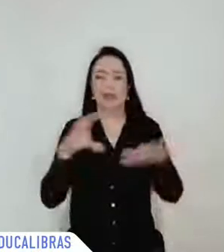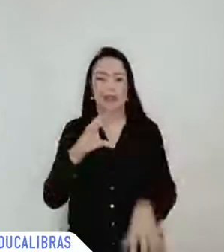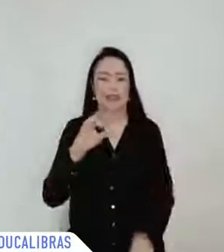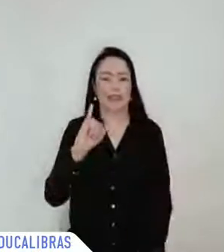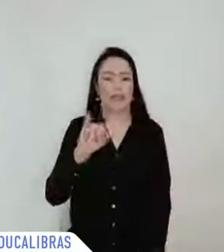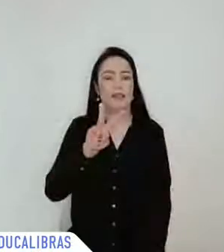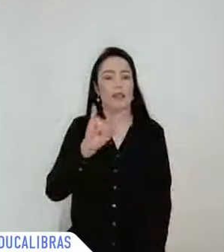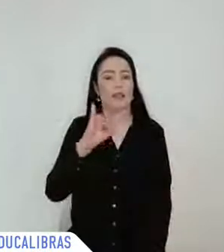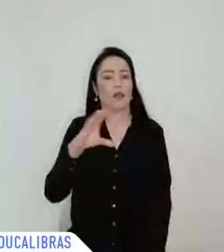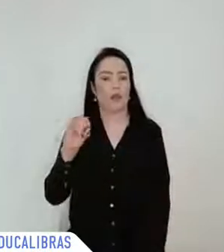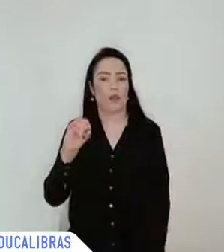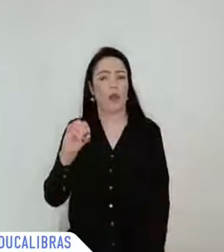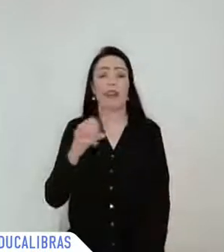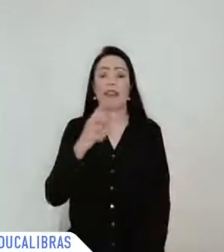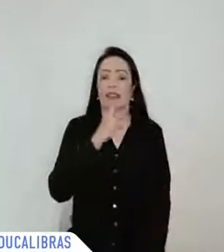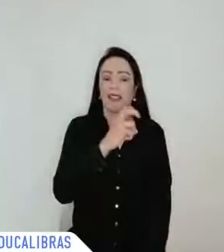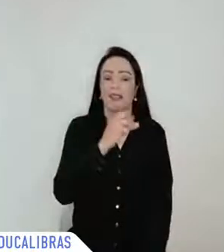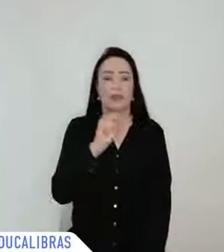had over